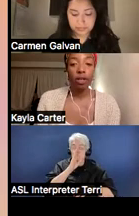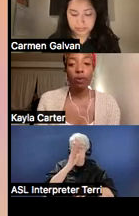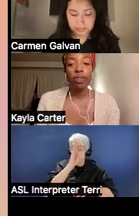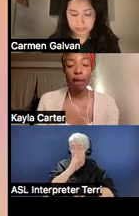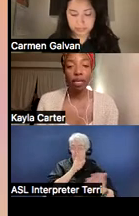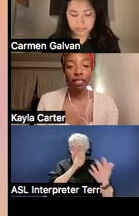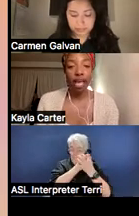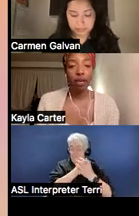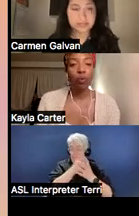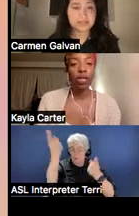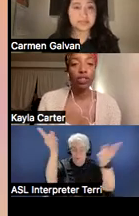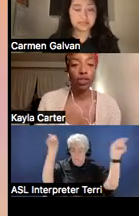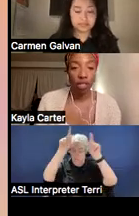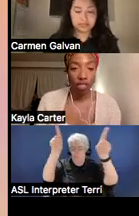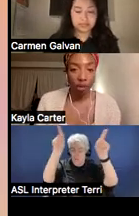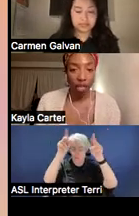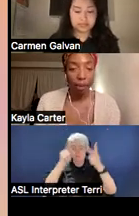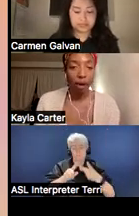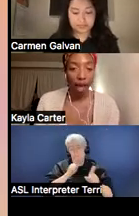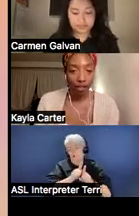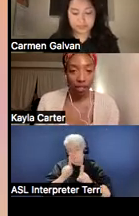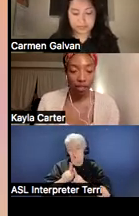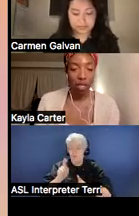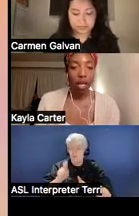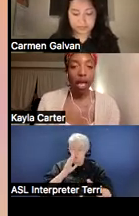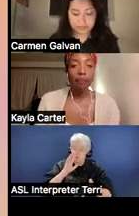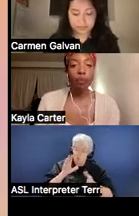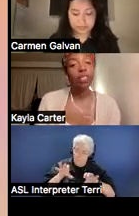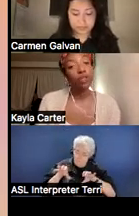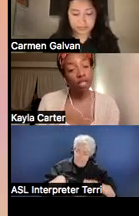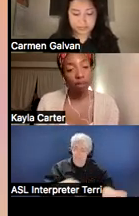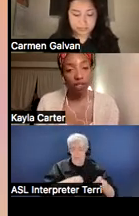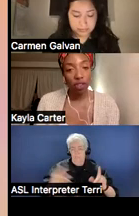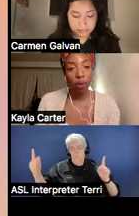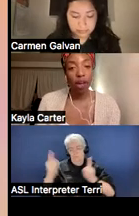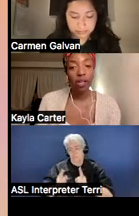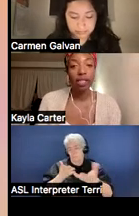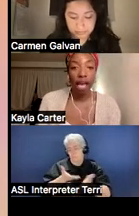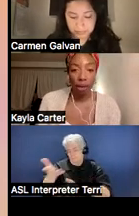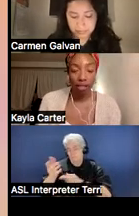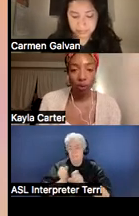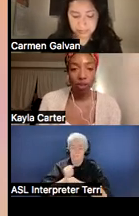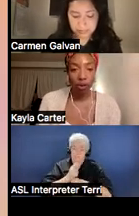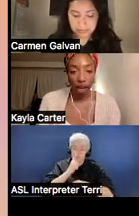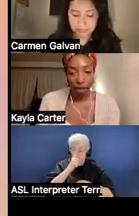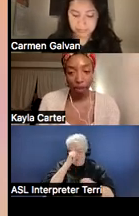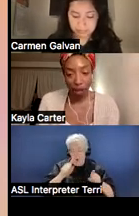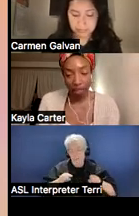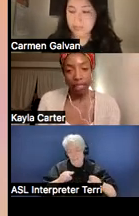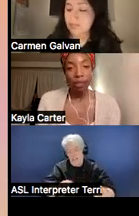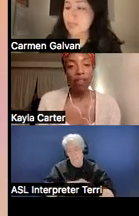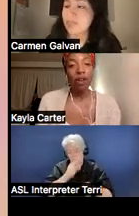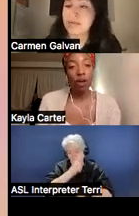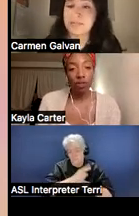However, with that being said, we do need to be about actions. We do need to make sure that we are in alignment with the correct